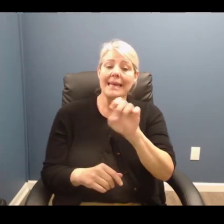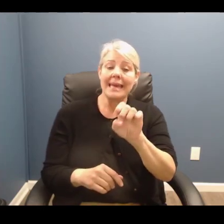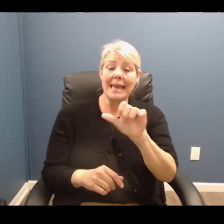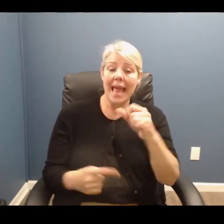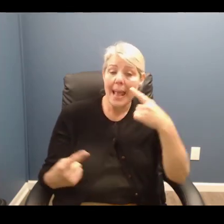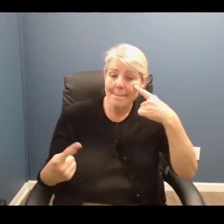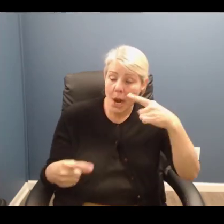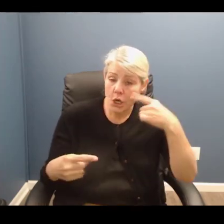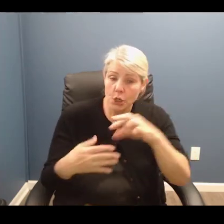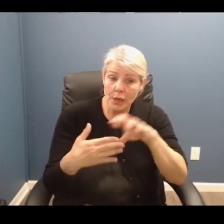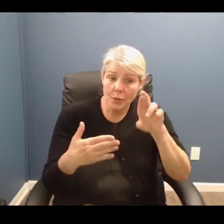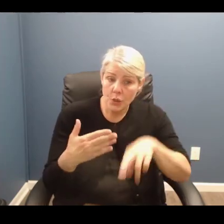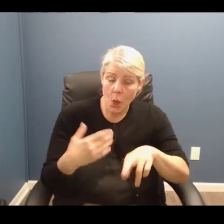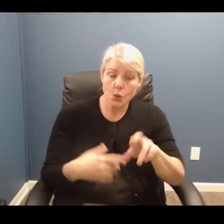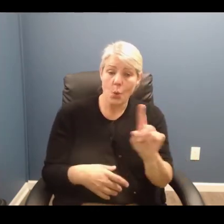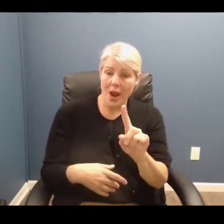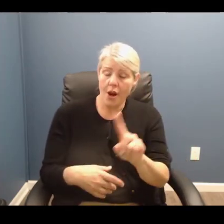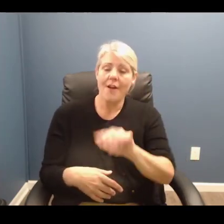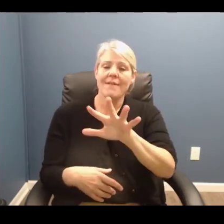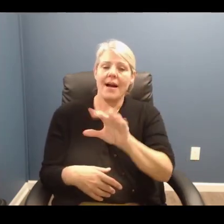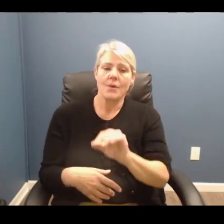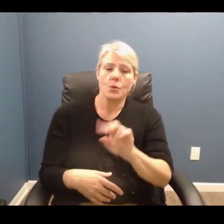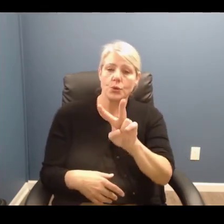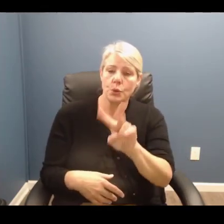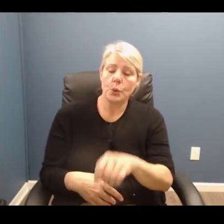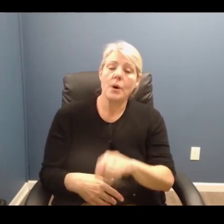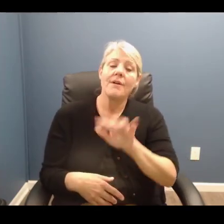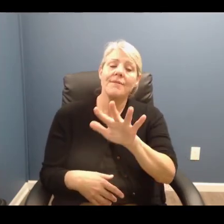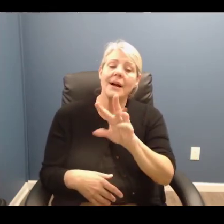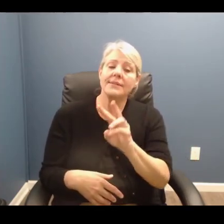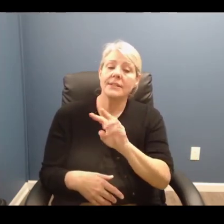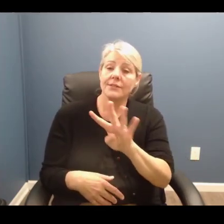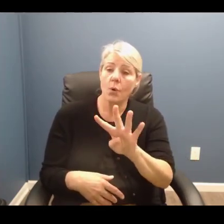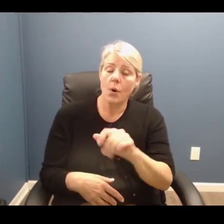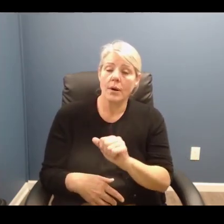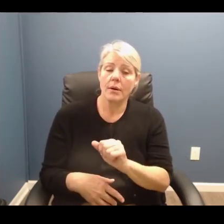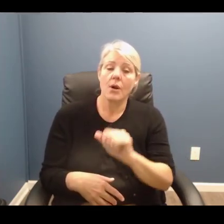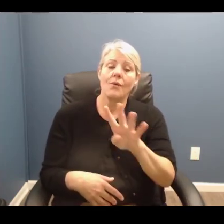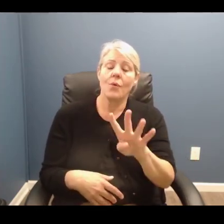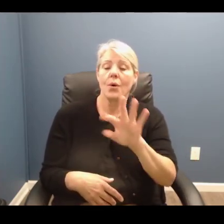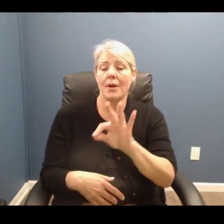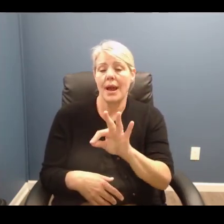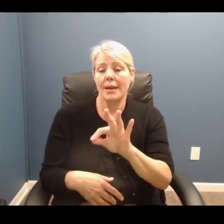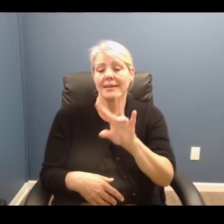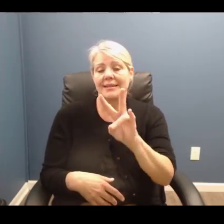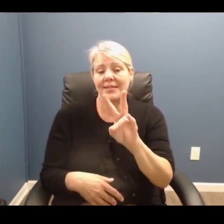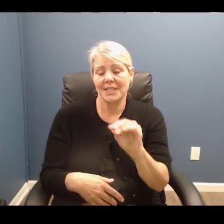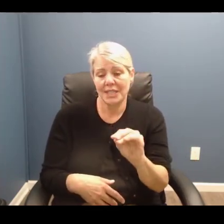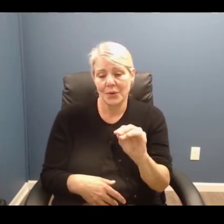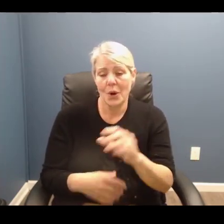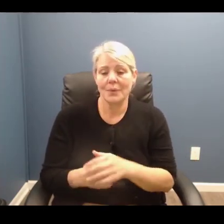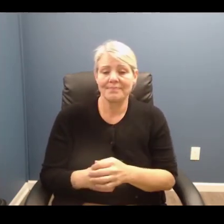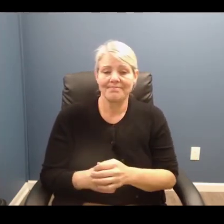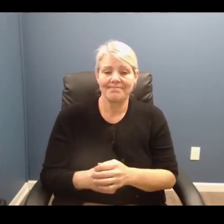IDEA Monitoring and Results at 502 564 4970.